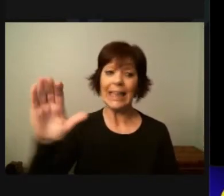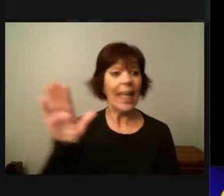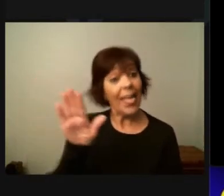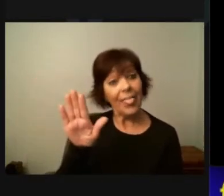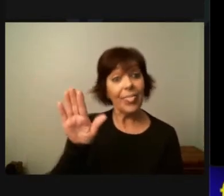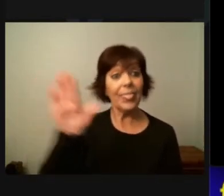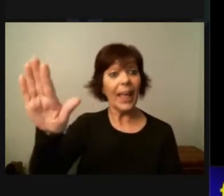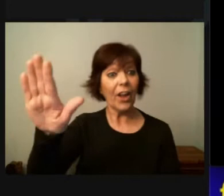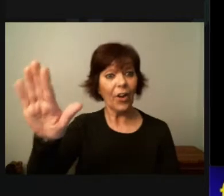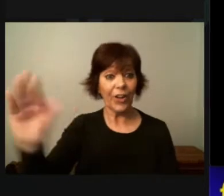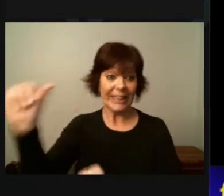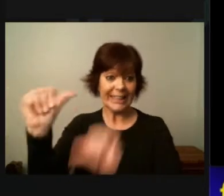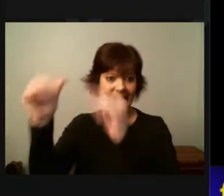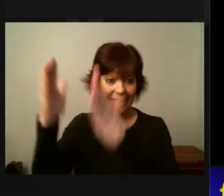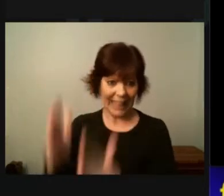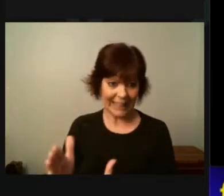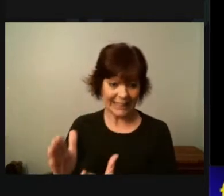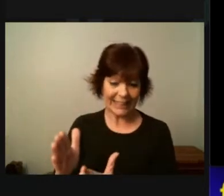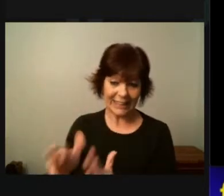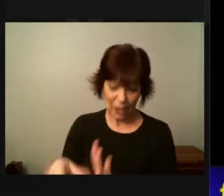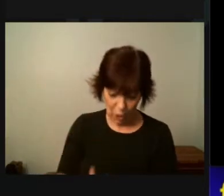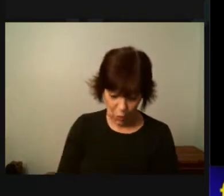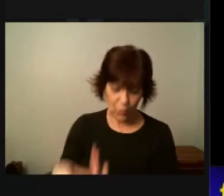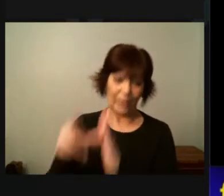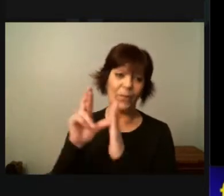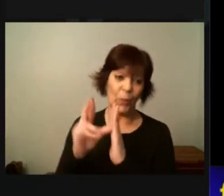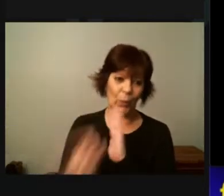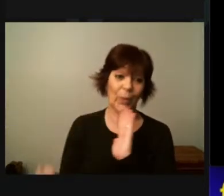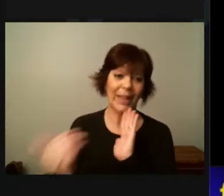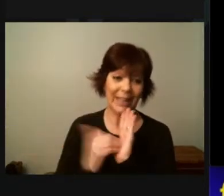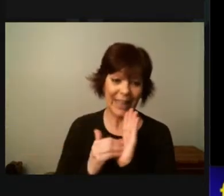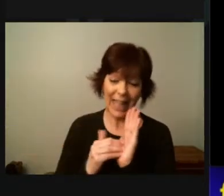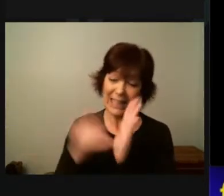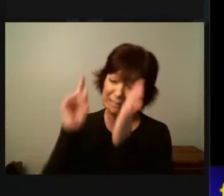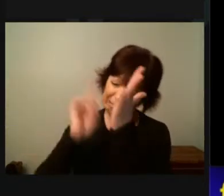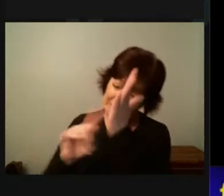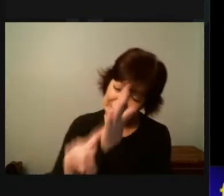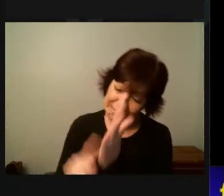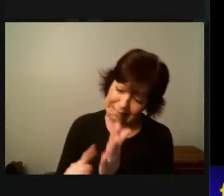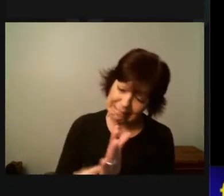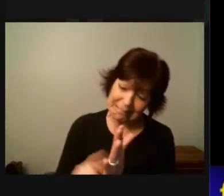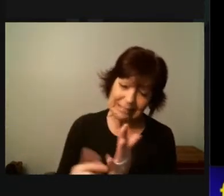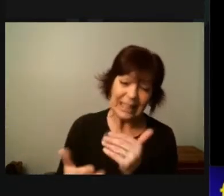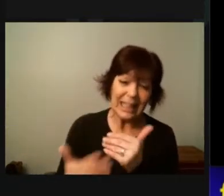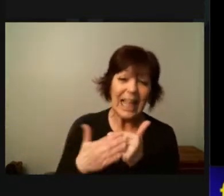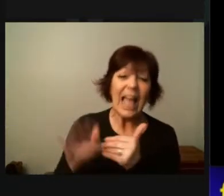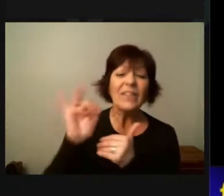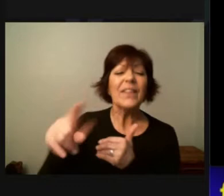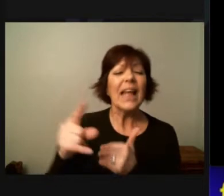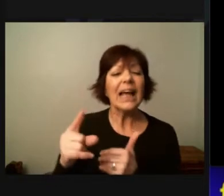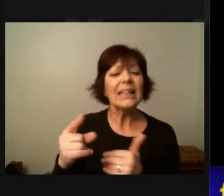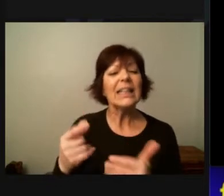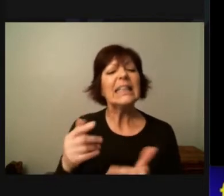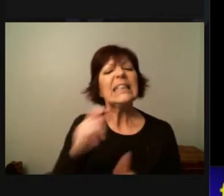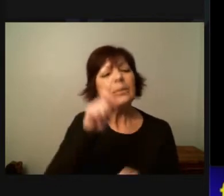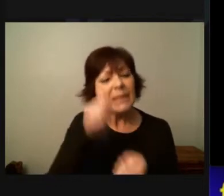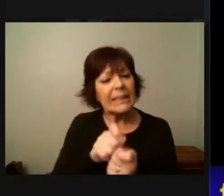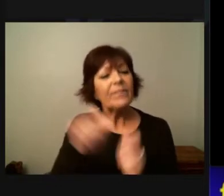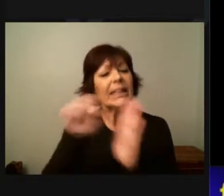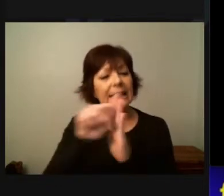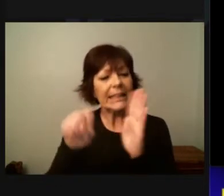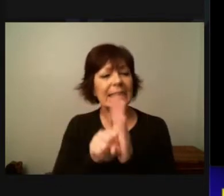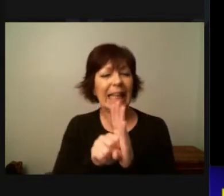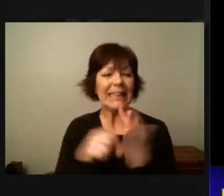review. And after that, certain states, and these are usually California and New York, will